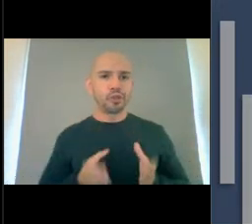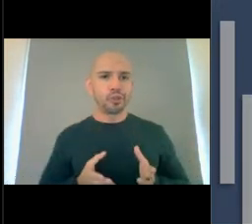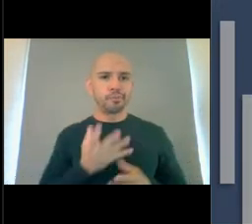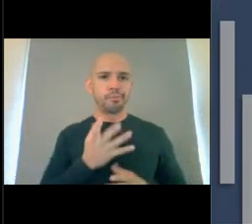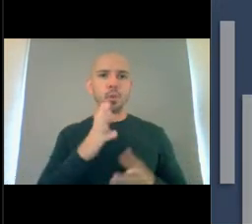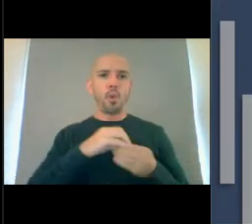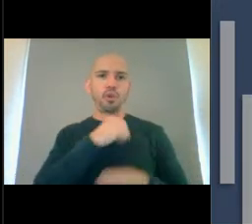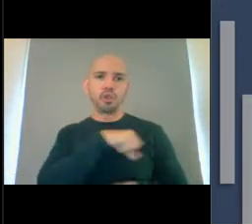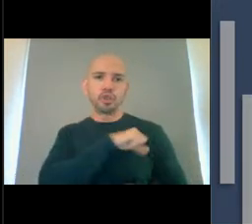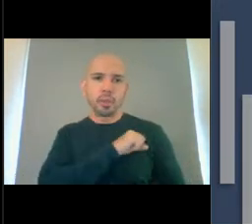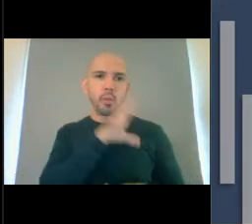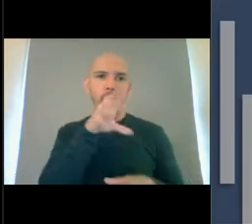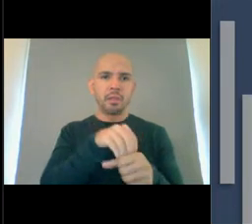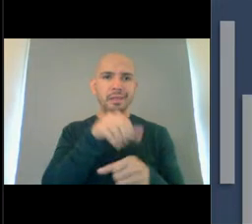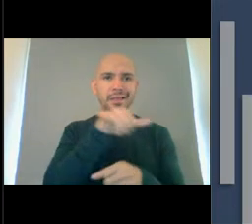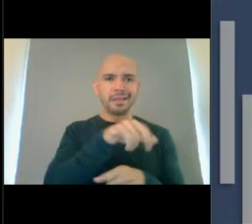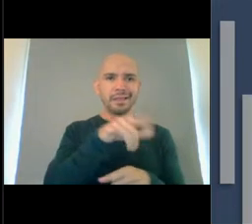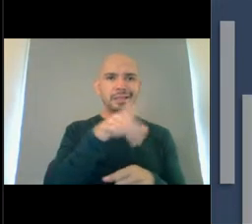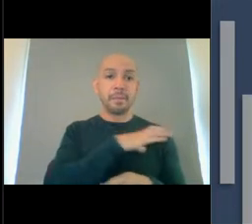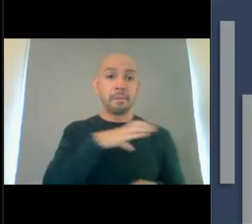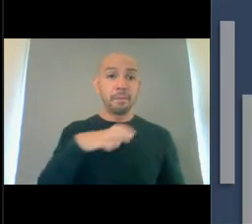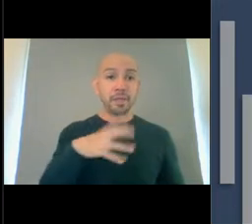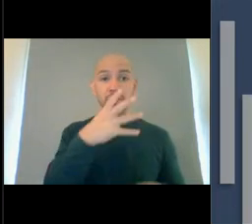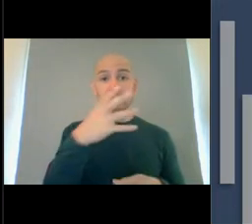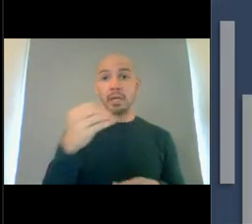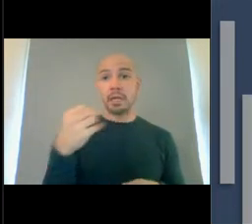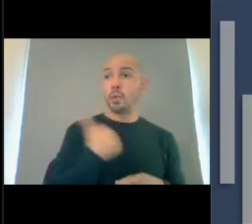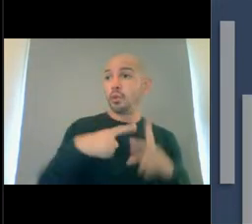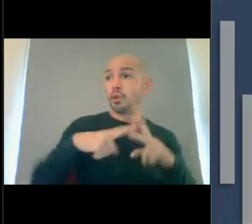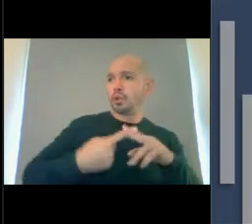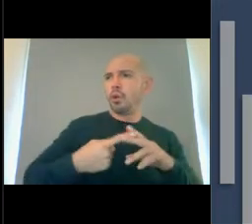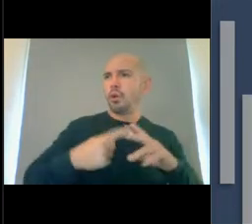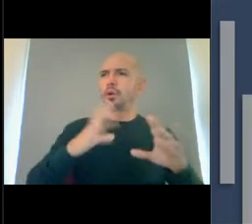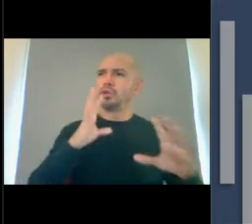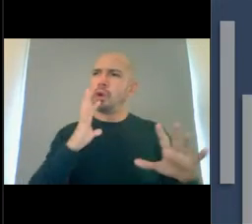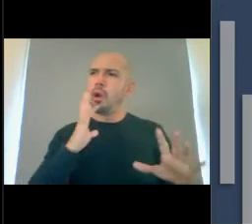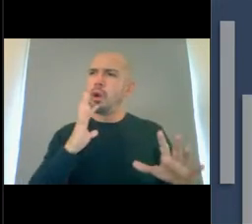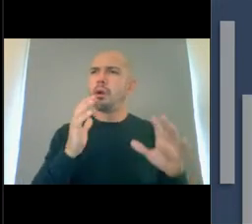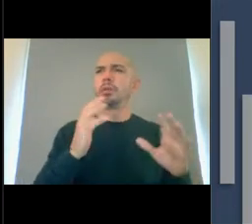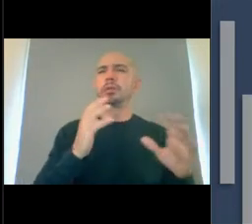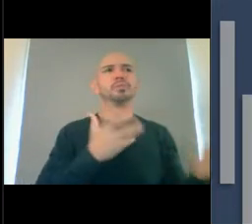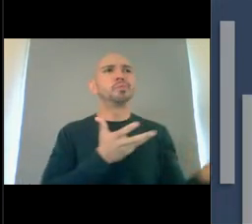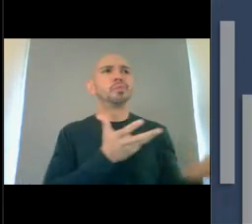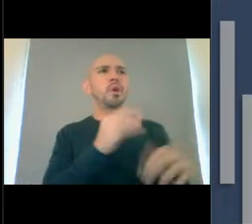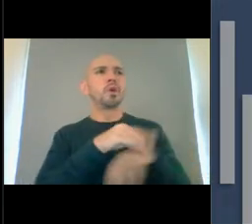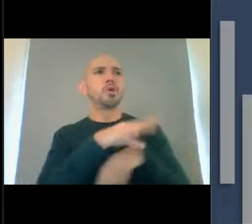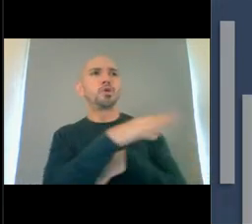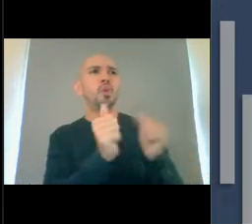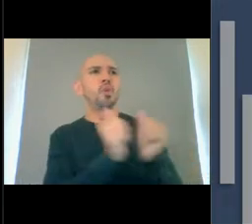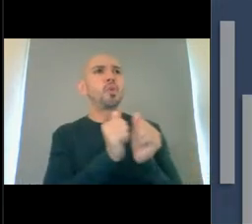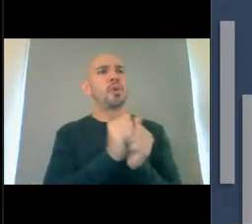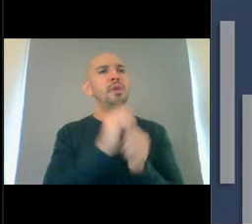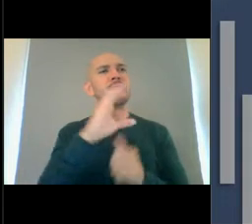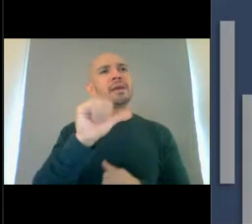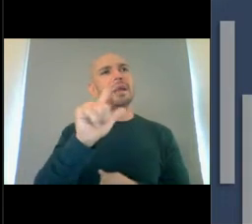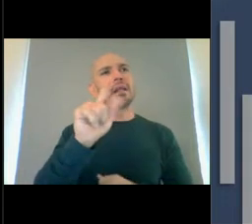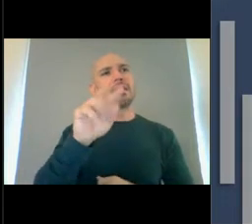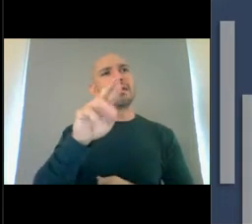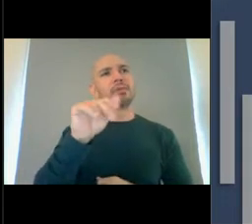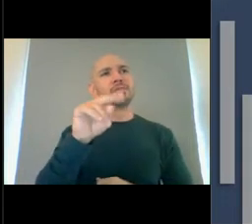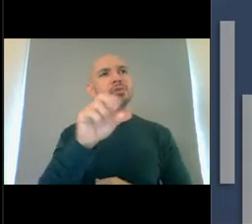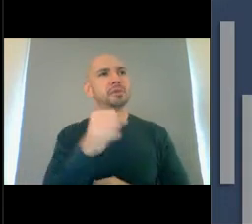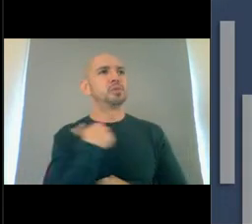feedback to these documents as we start to talk and consult with caltrans on what should go into the cfmp what should not go